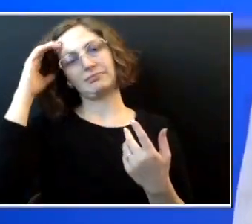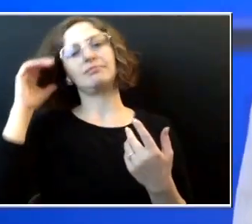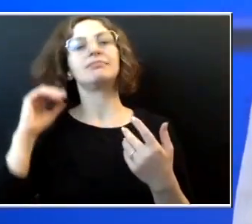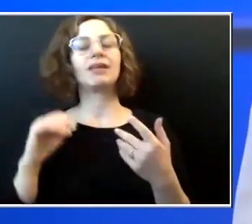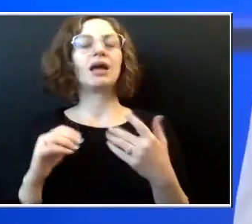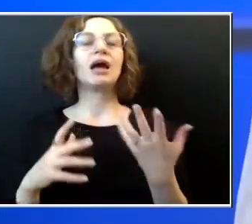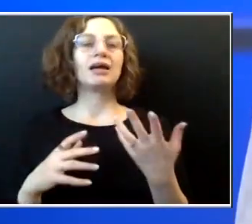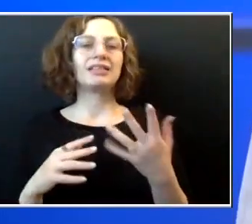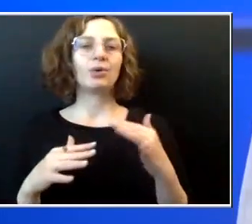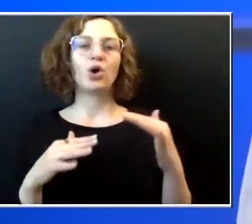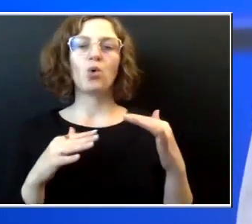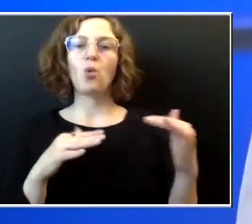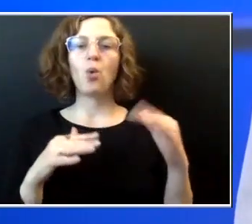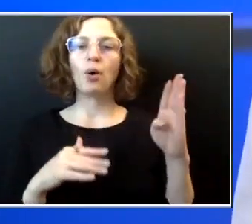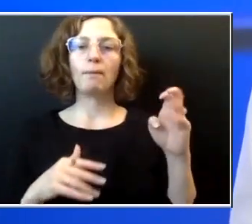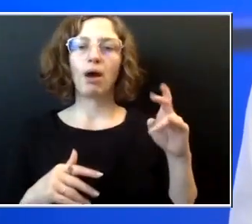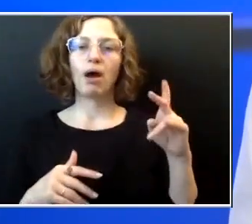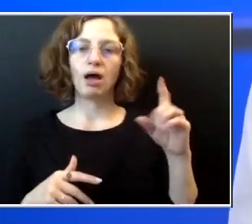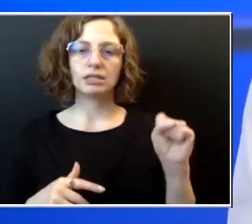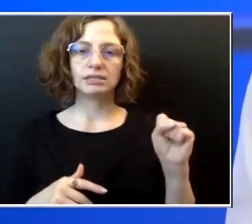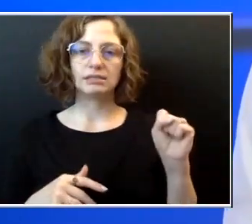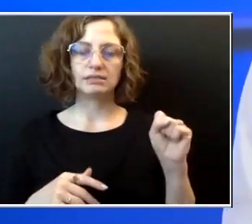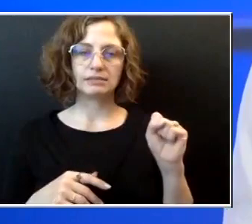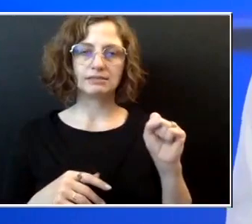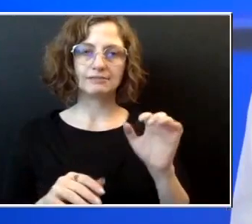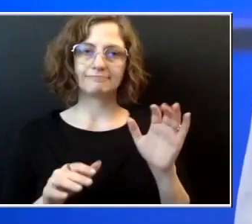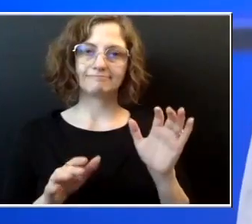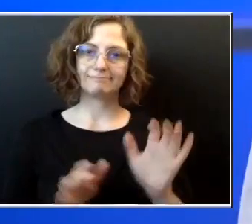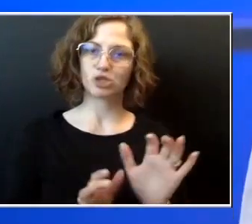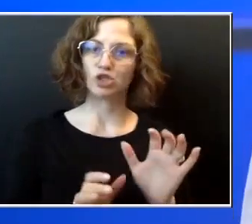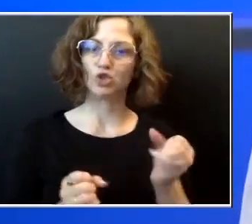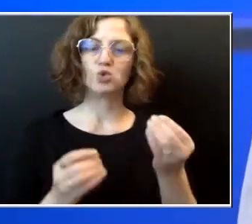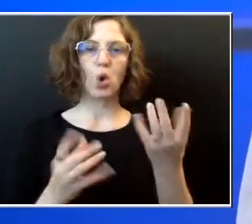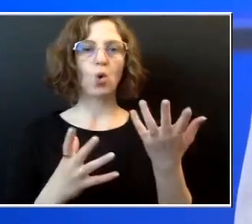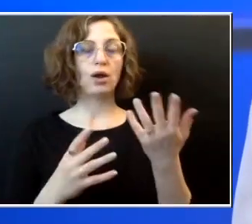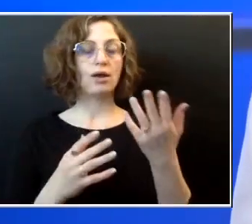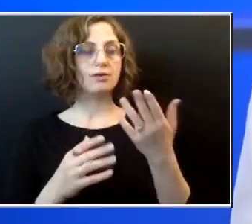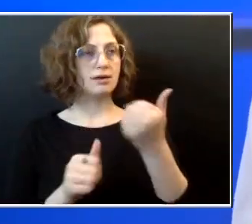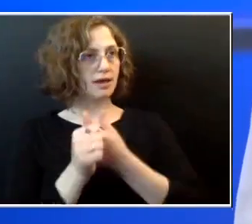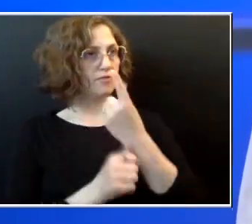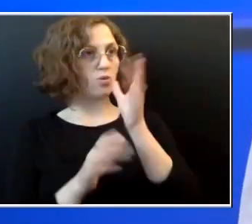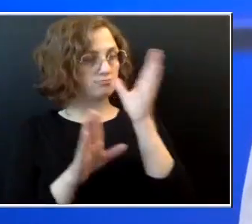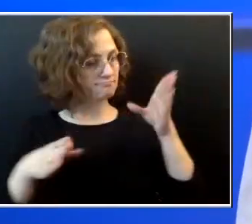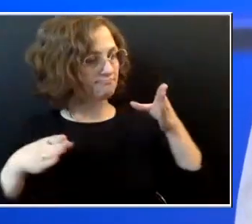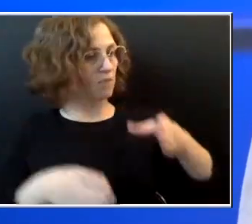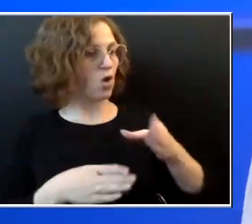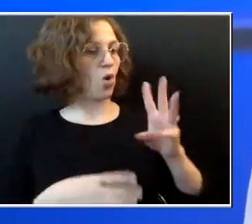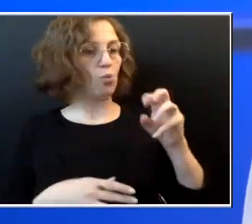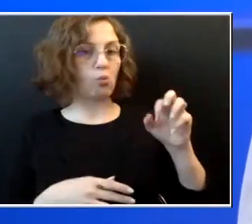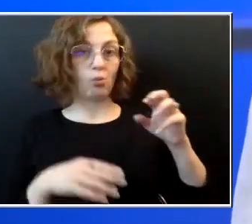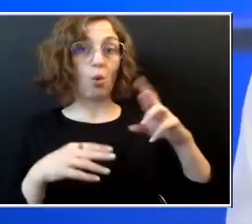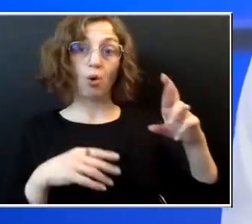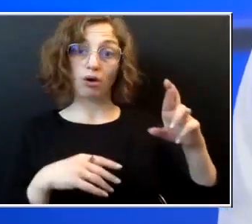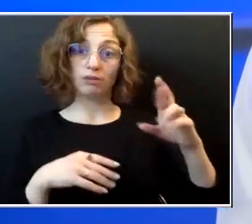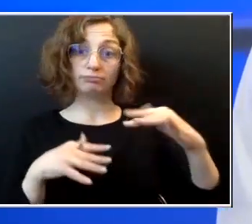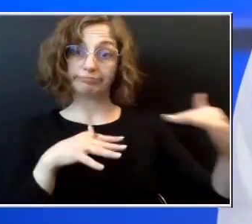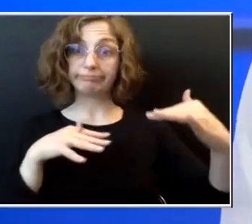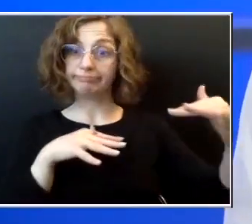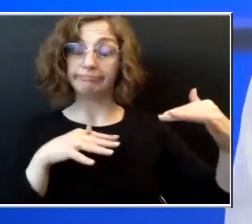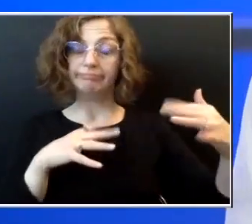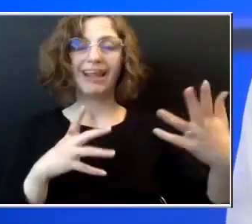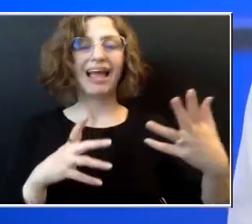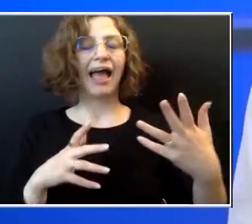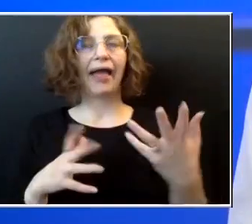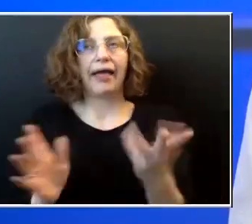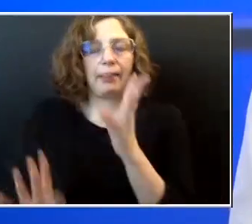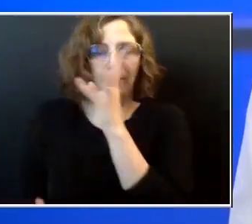was the focus, and the pandemic seemed like an afterthought to Philadelphia until it hit, and they felt the brunt